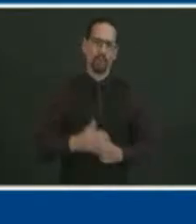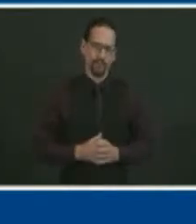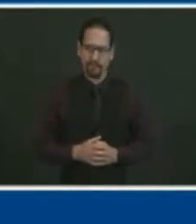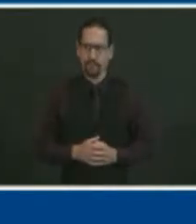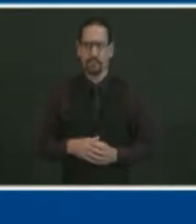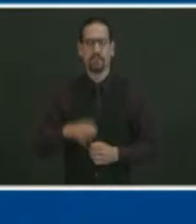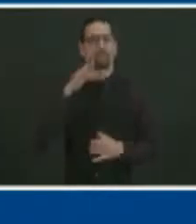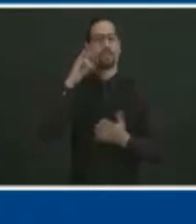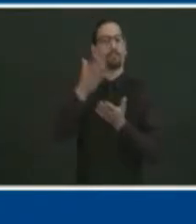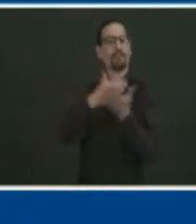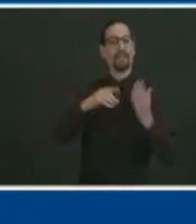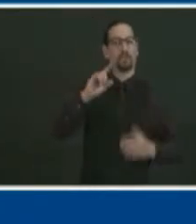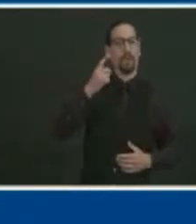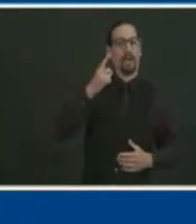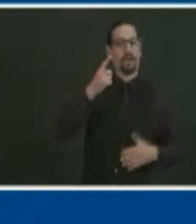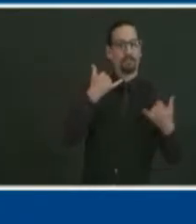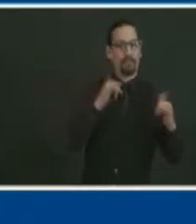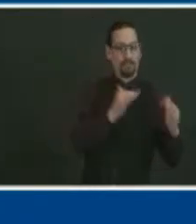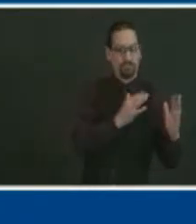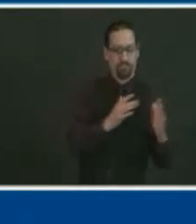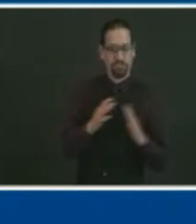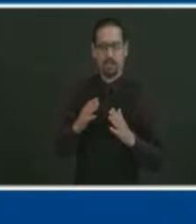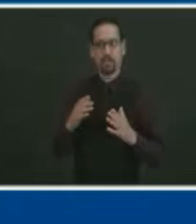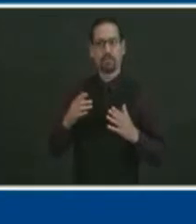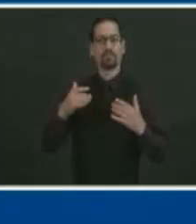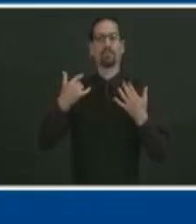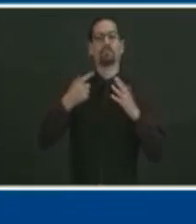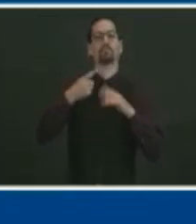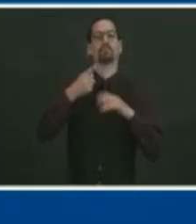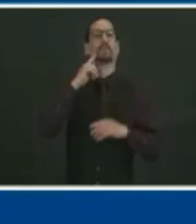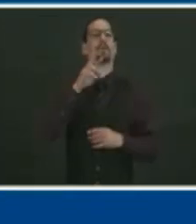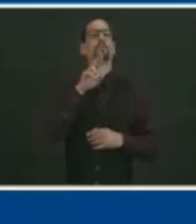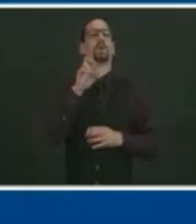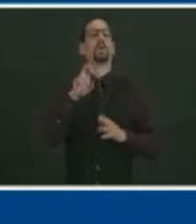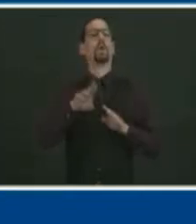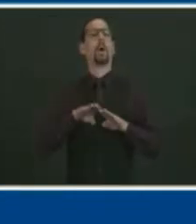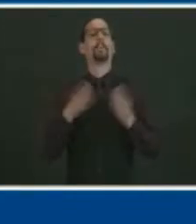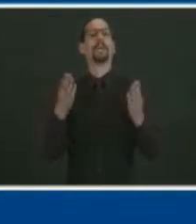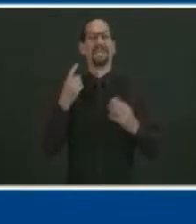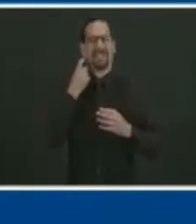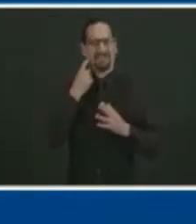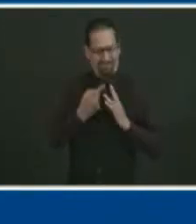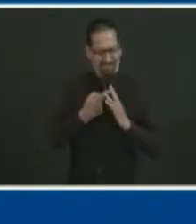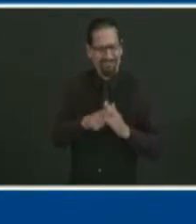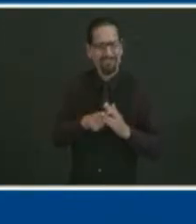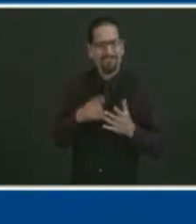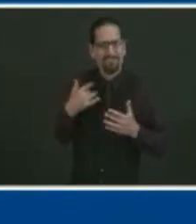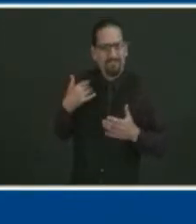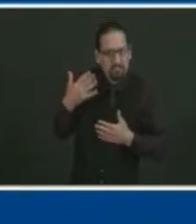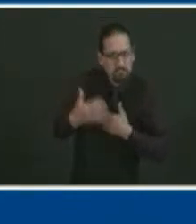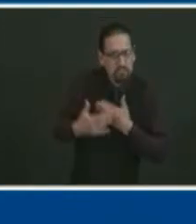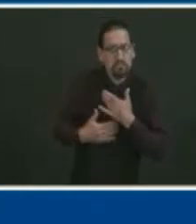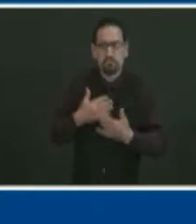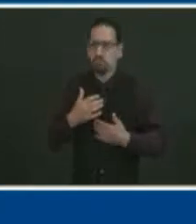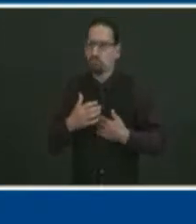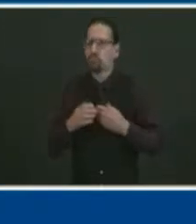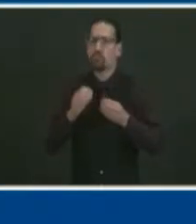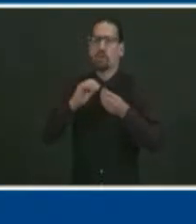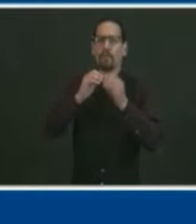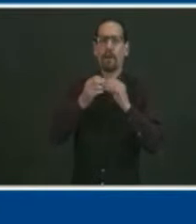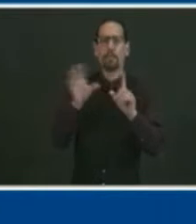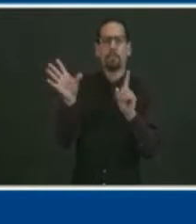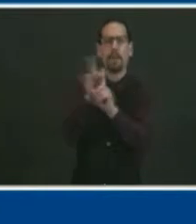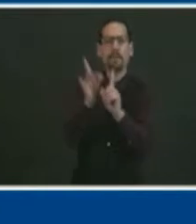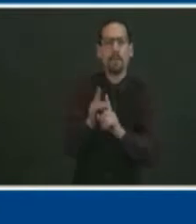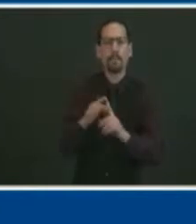at phase 1 and a bit of a reopening for a few weeks, and we're not seeing an increase. We're seeing a